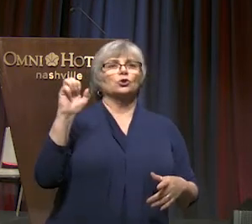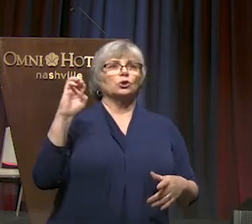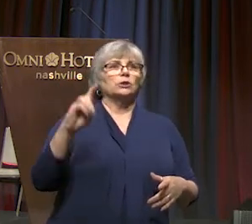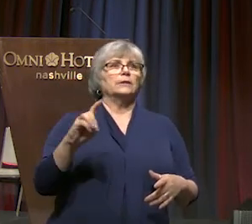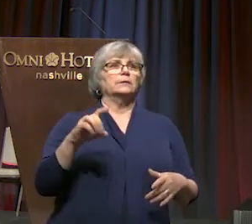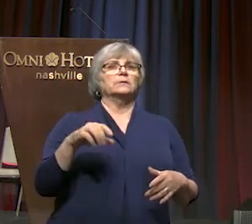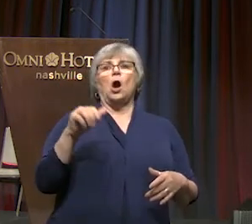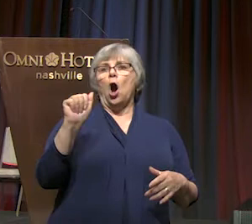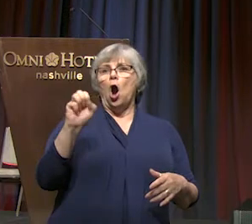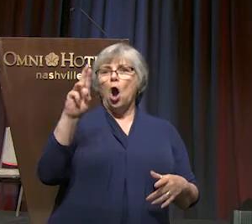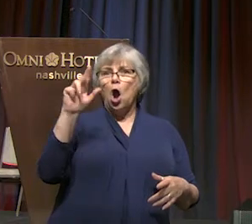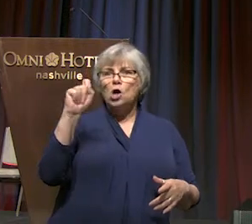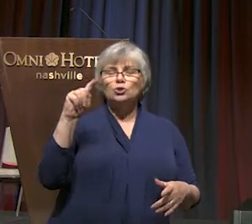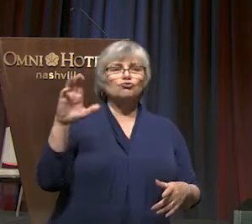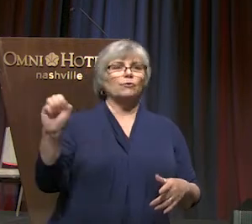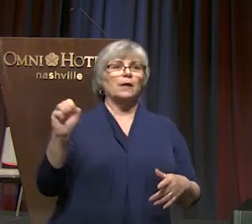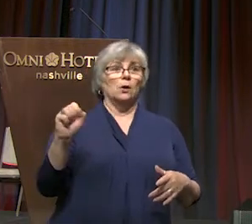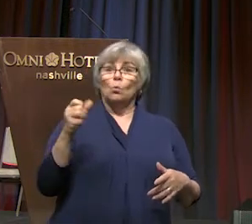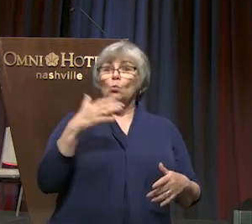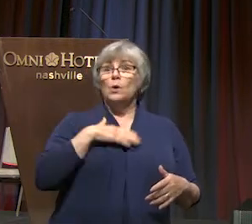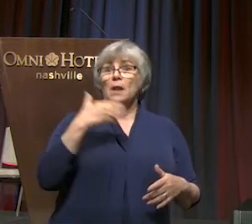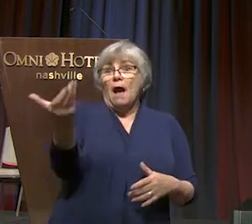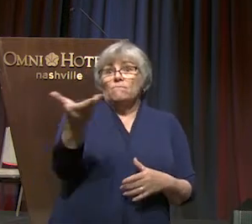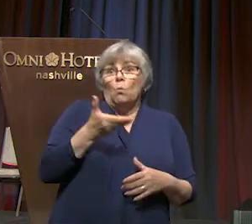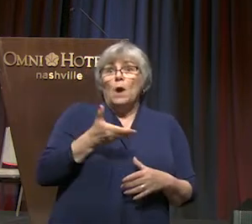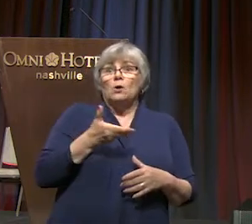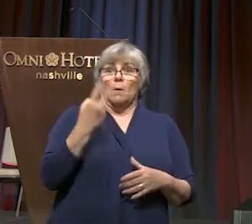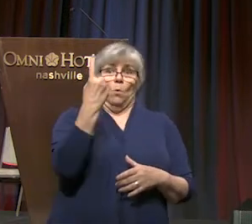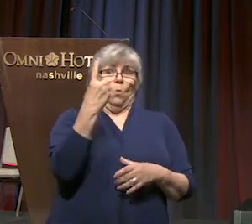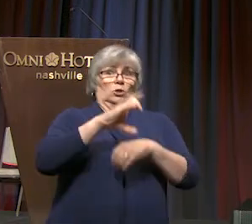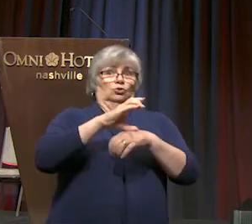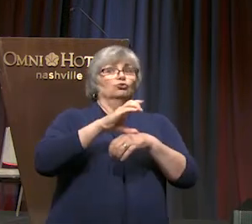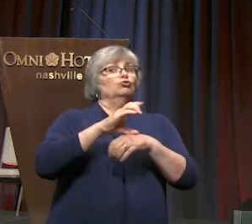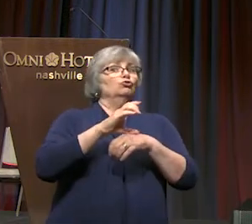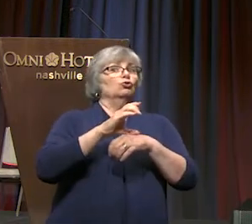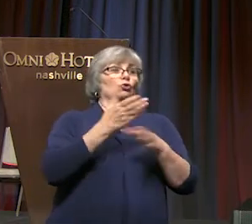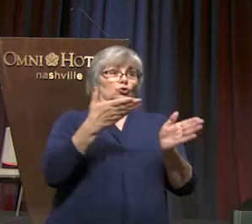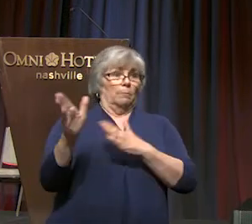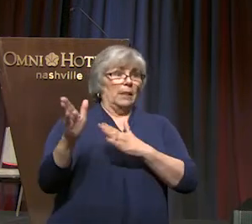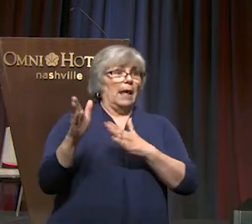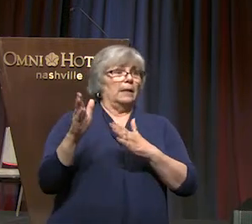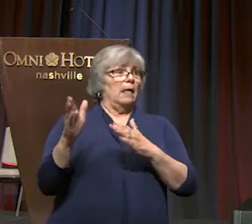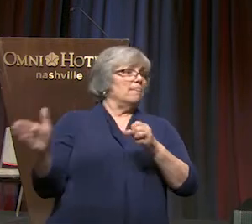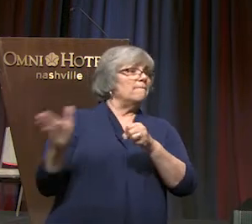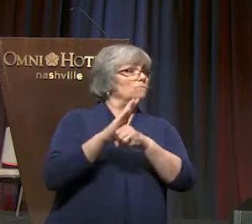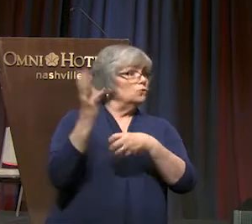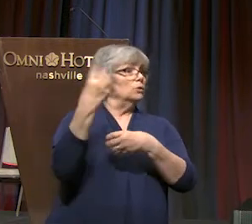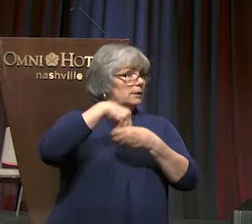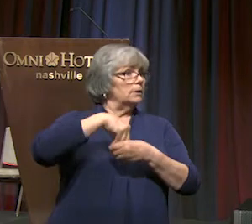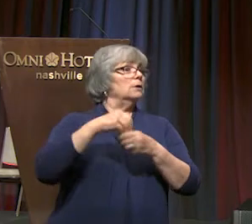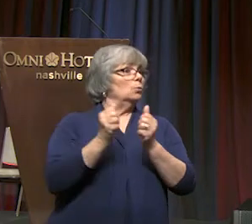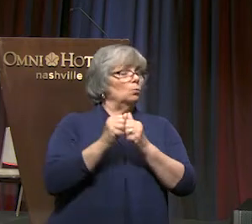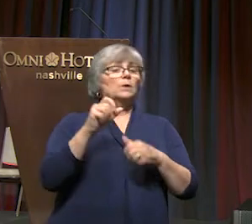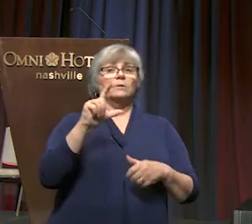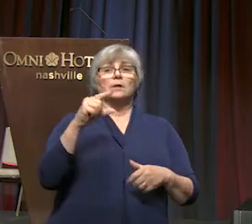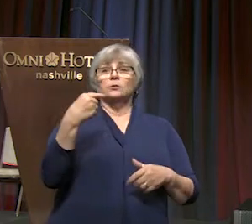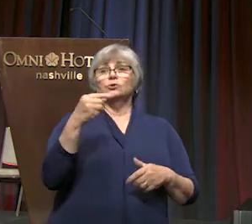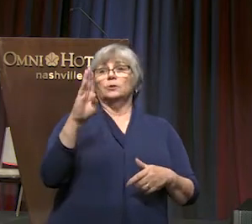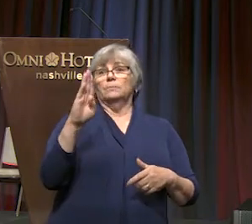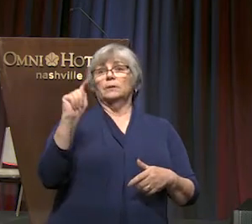one church plan that would have given them freedom to minister fully with LGBTQA+